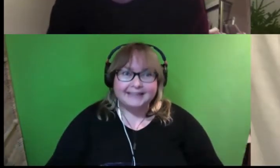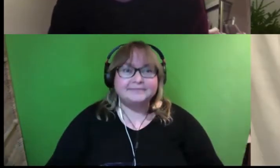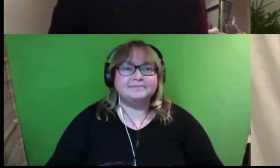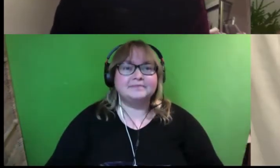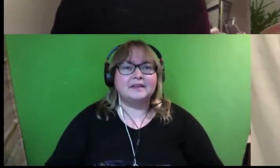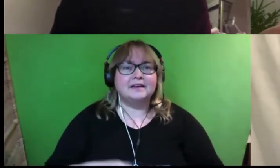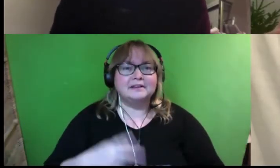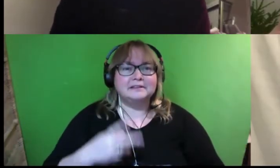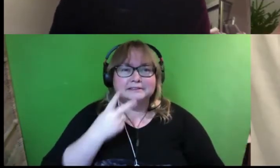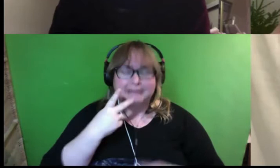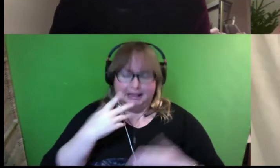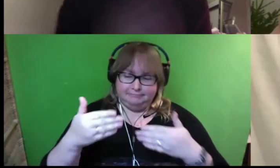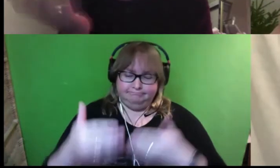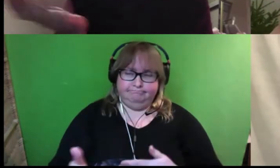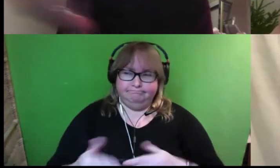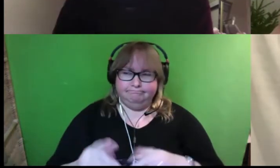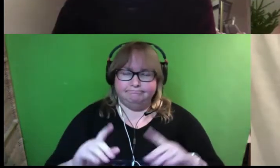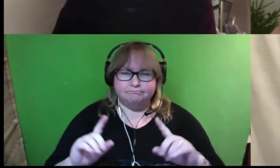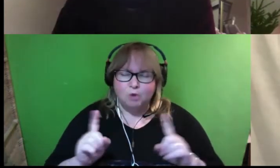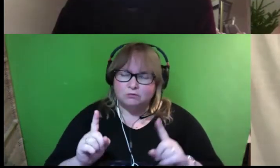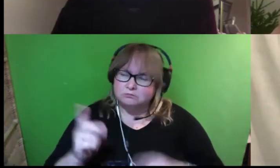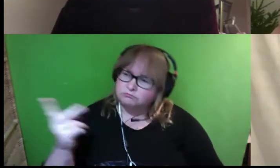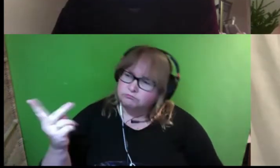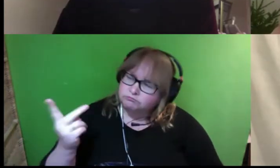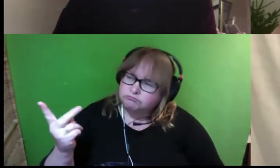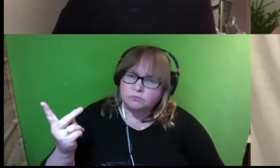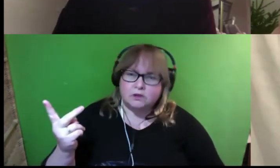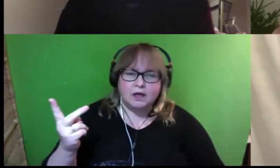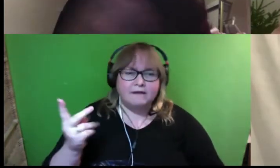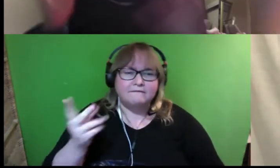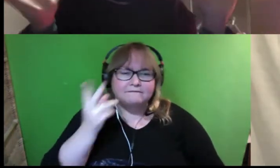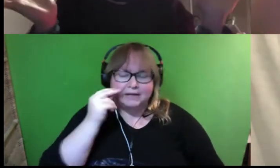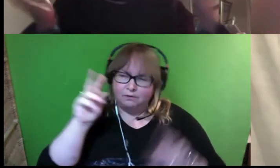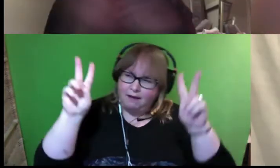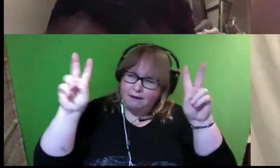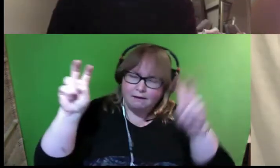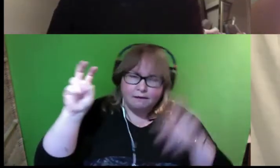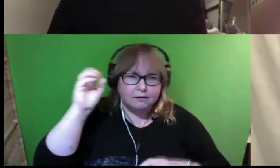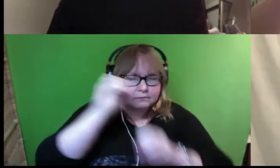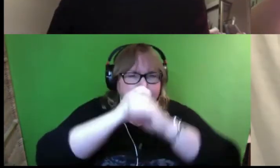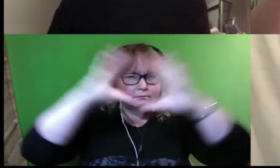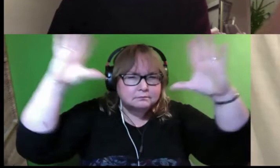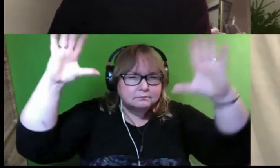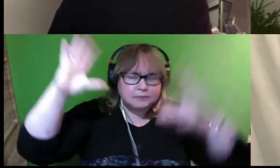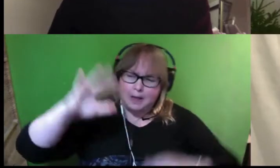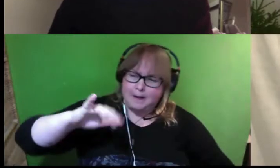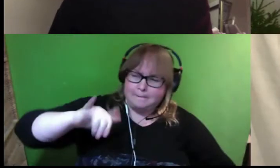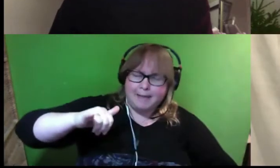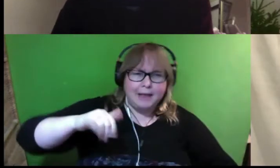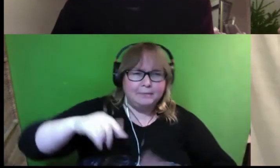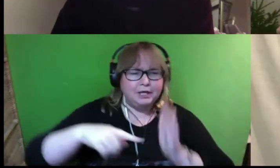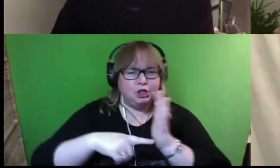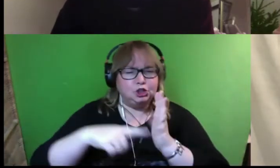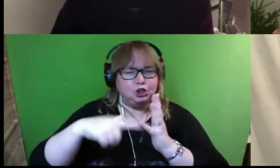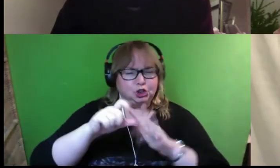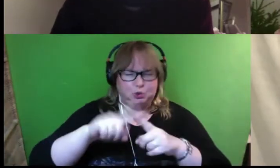second part, we'll find out a bit more about Maybitude now that we've got the scene set, about it